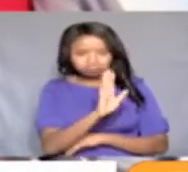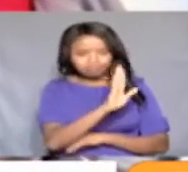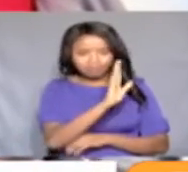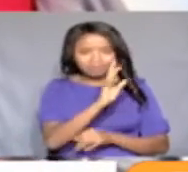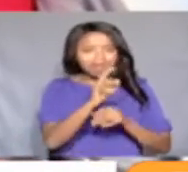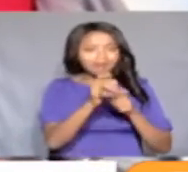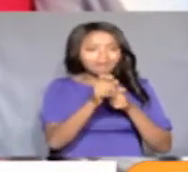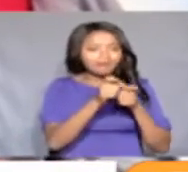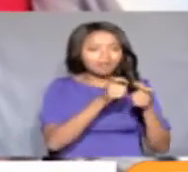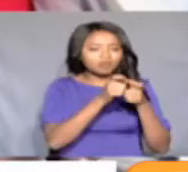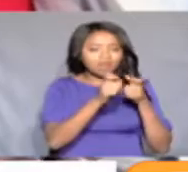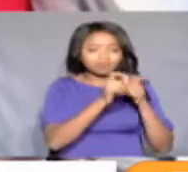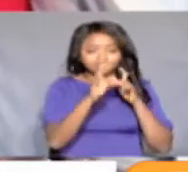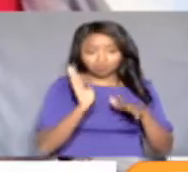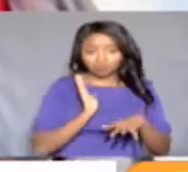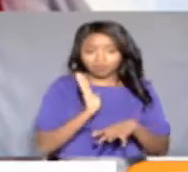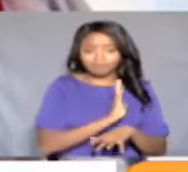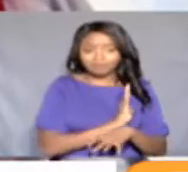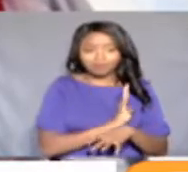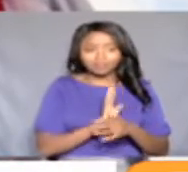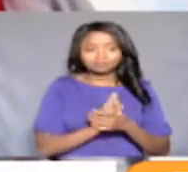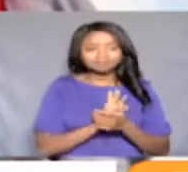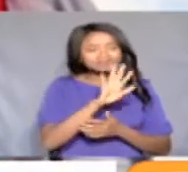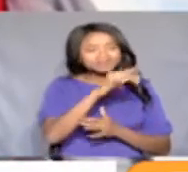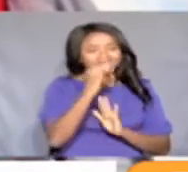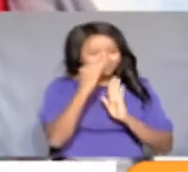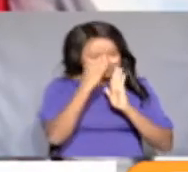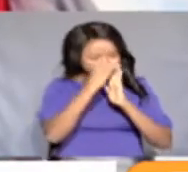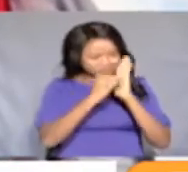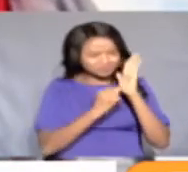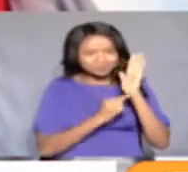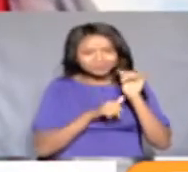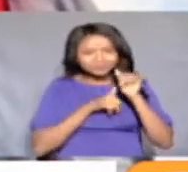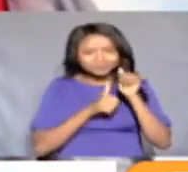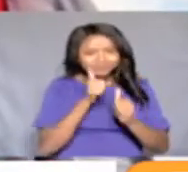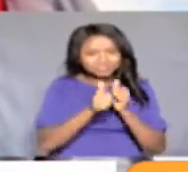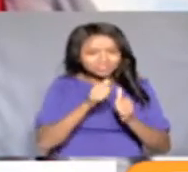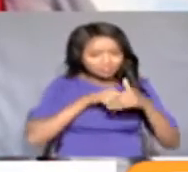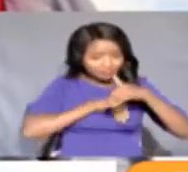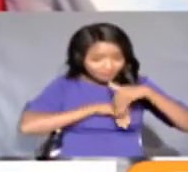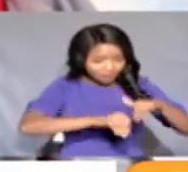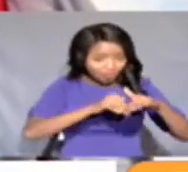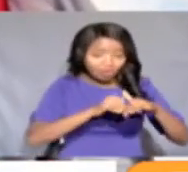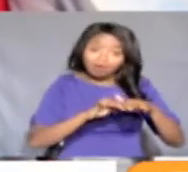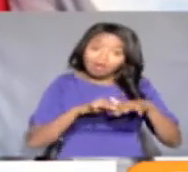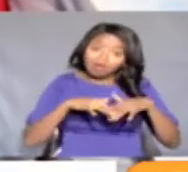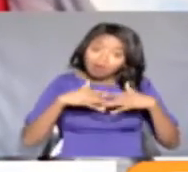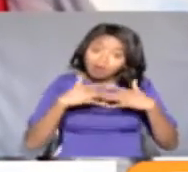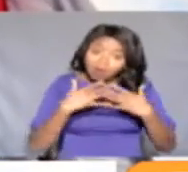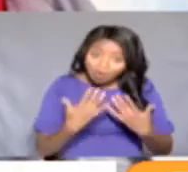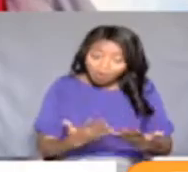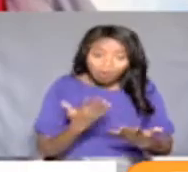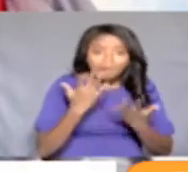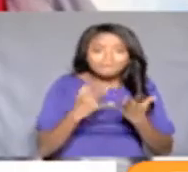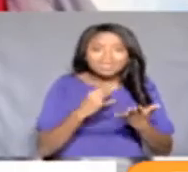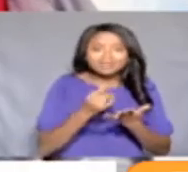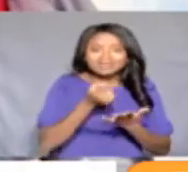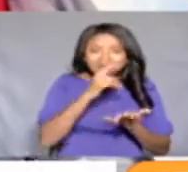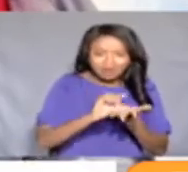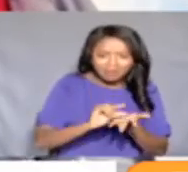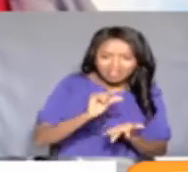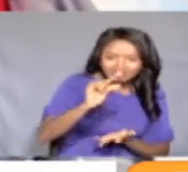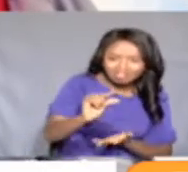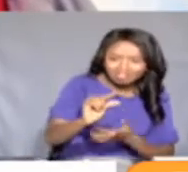regulatory board. What are the measures you take? And also in case of a misprescription,